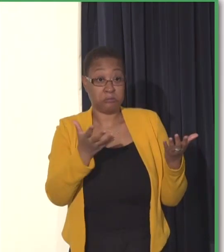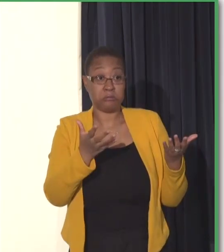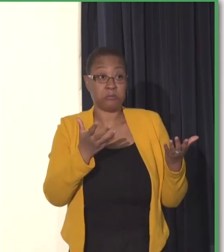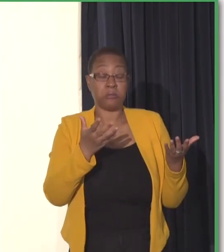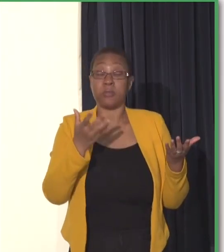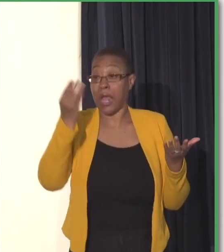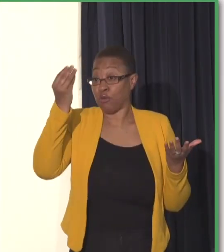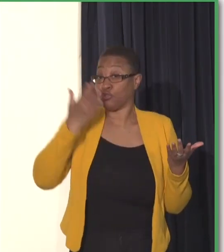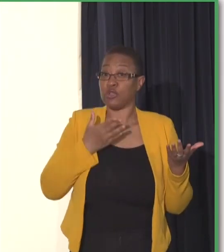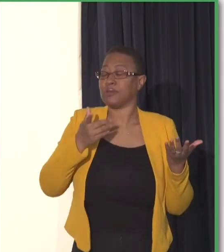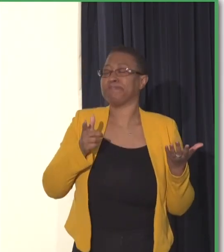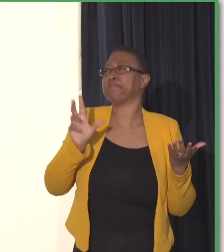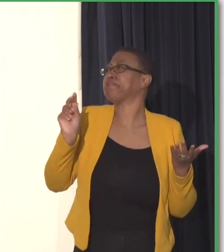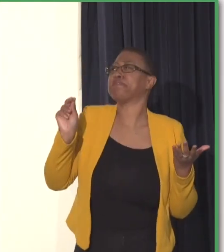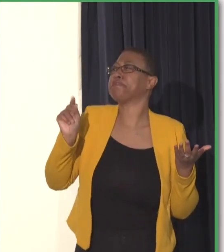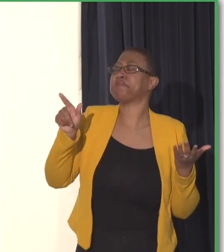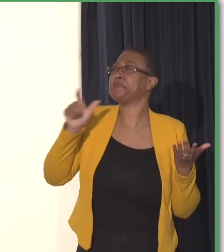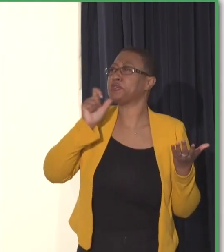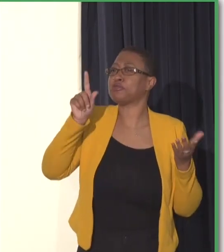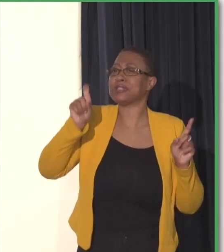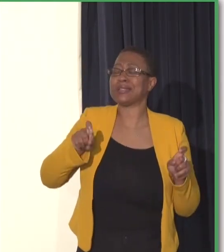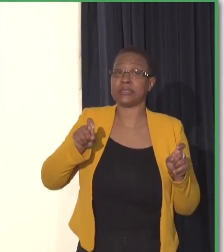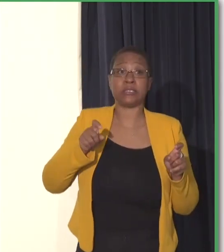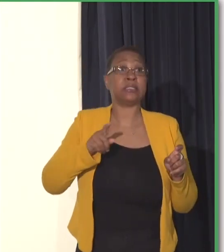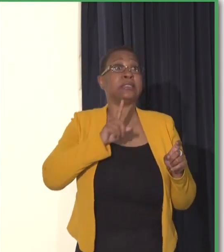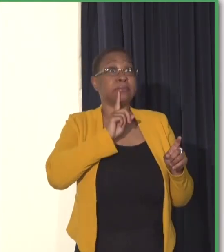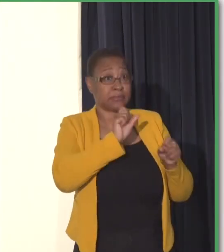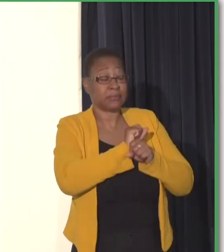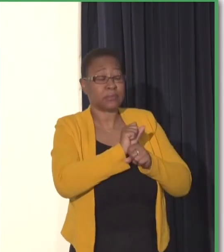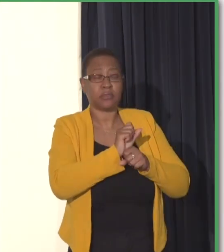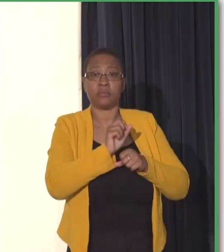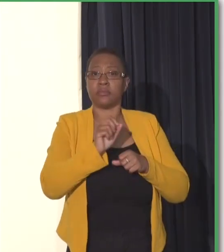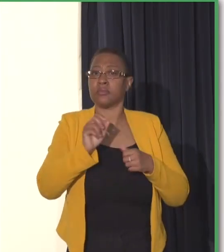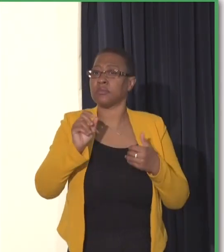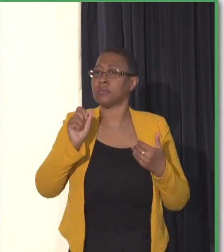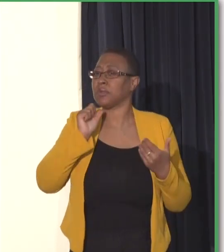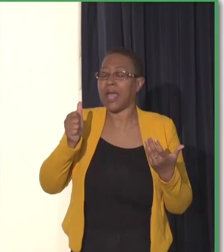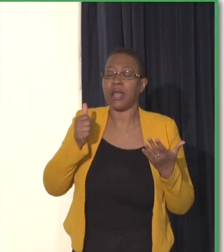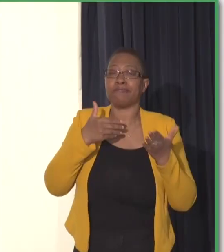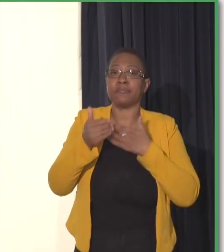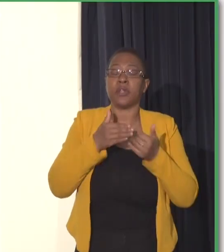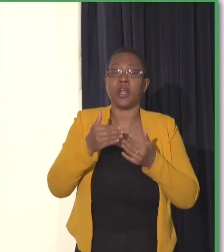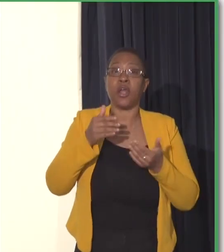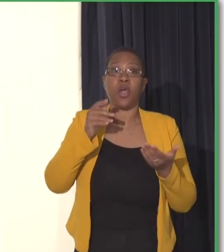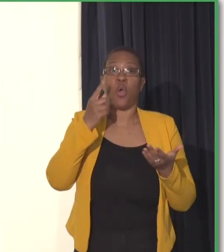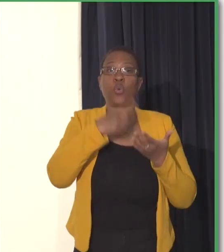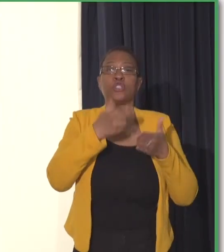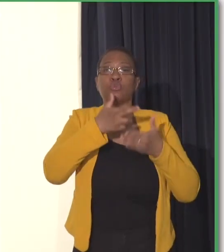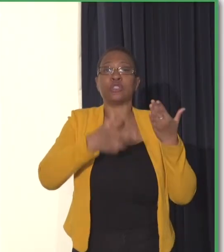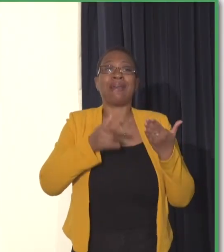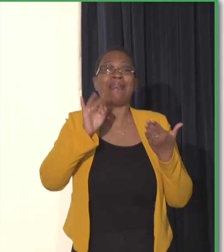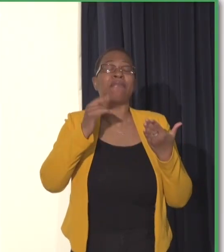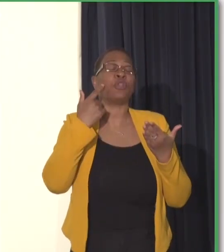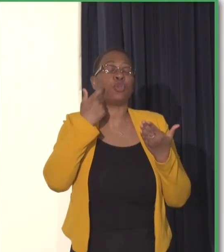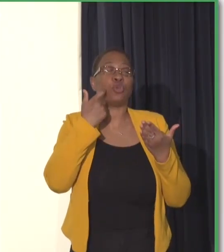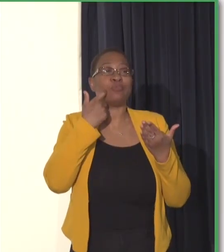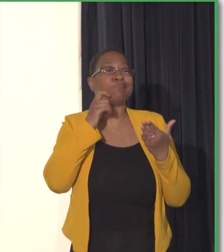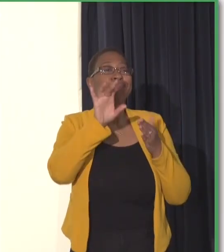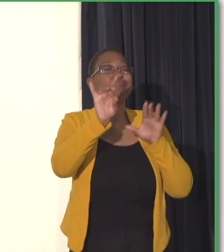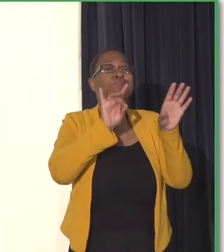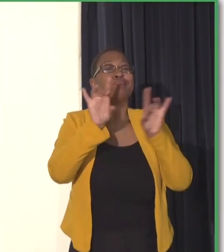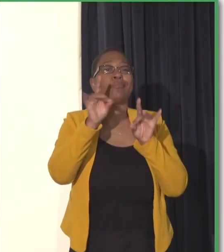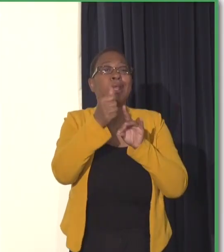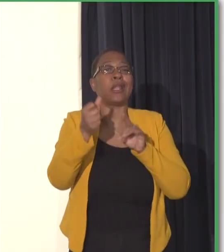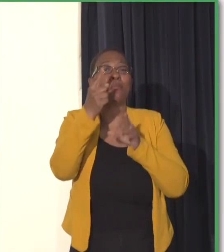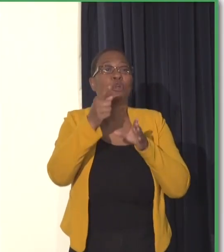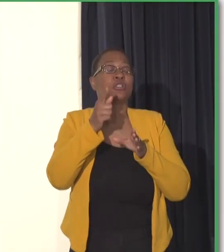wasn't one, there isn't one. If there is one, what are the results? Even if it's random, tell us. We know